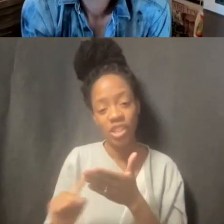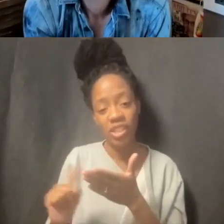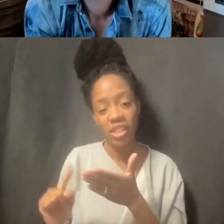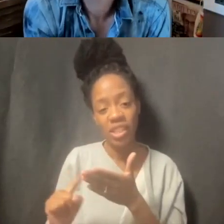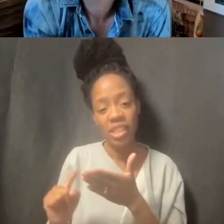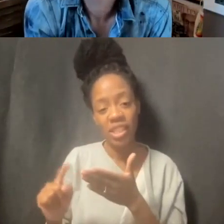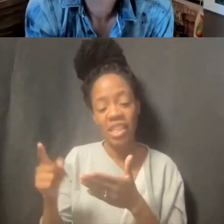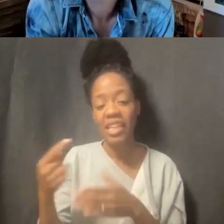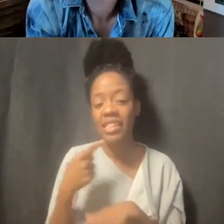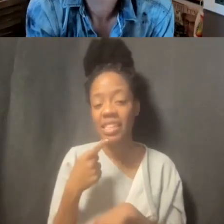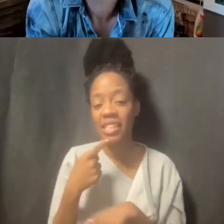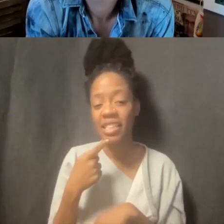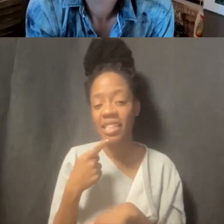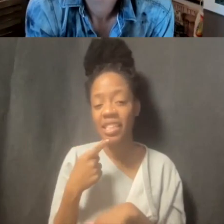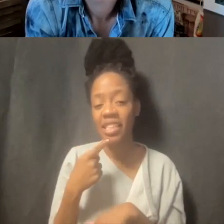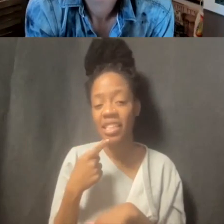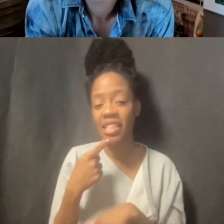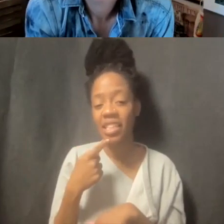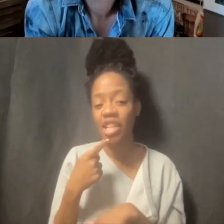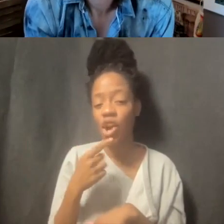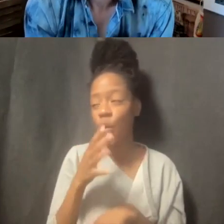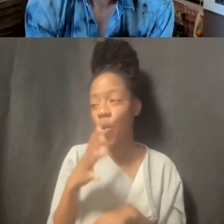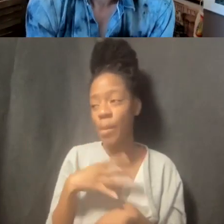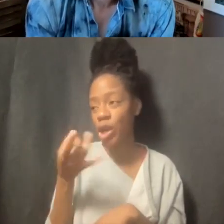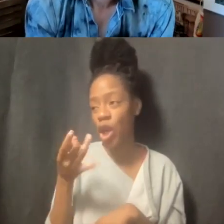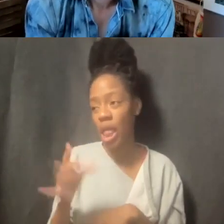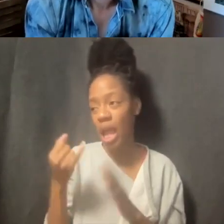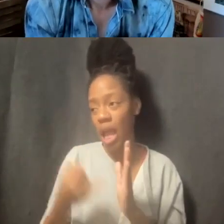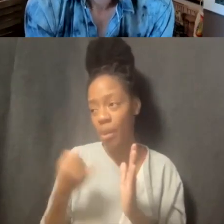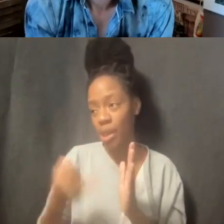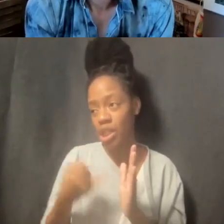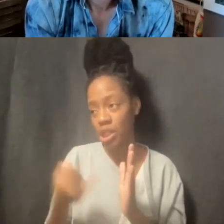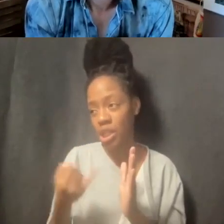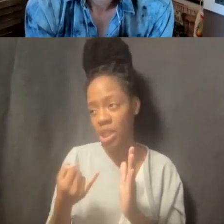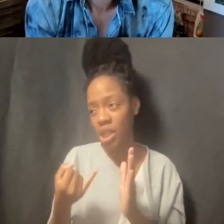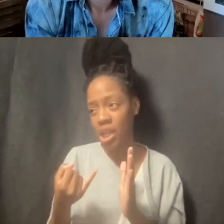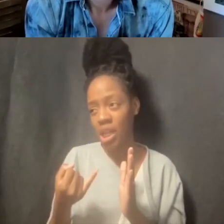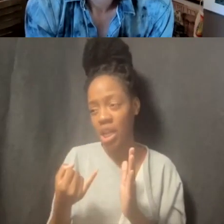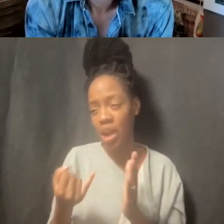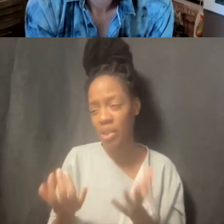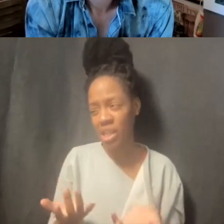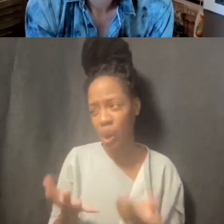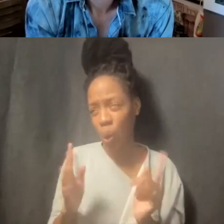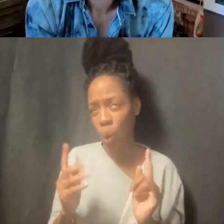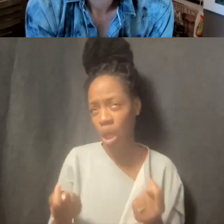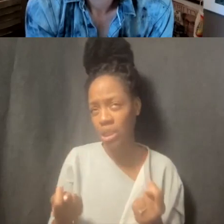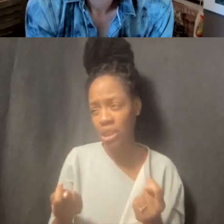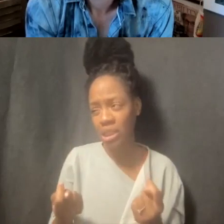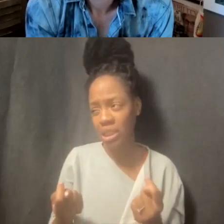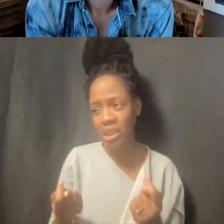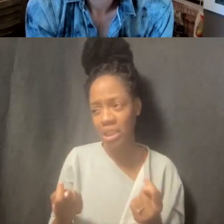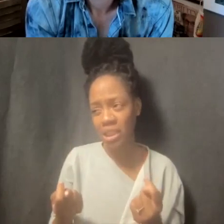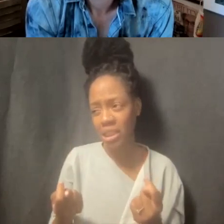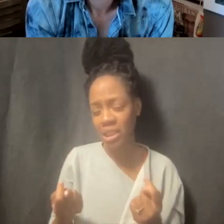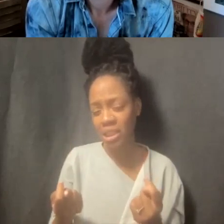said women didn't respond to animation. And we're like, what the what? How can you say that? How can